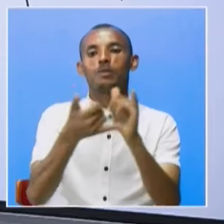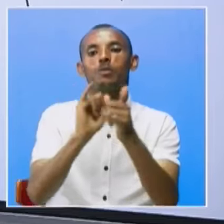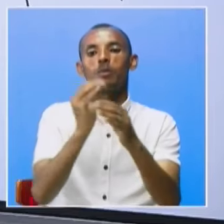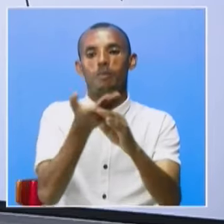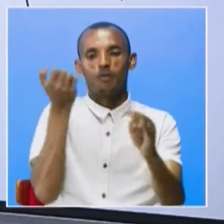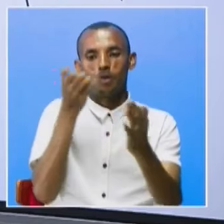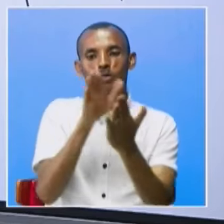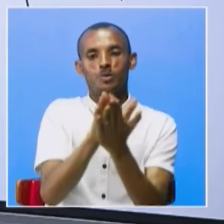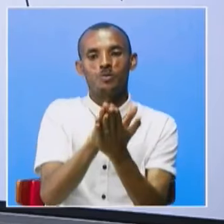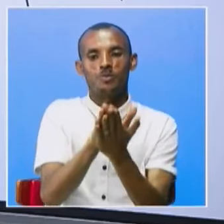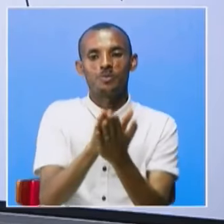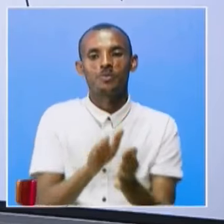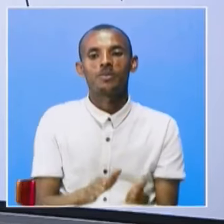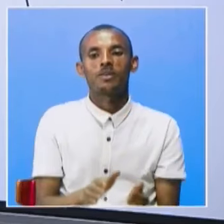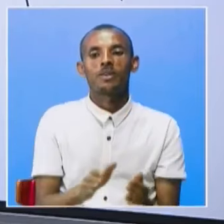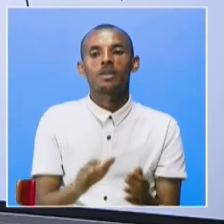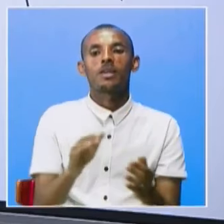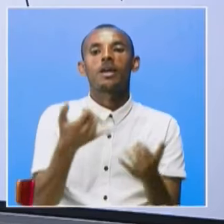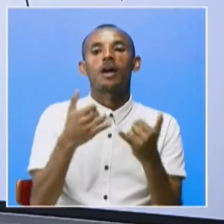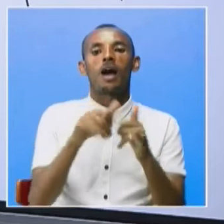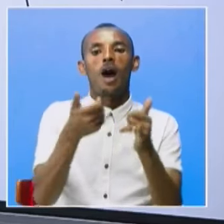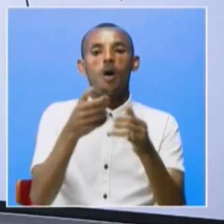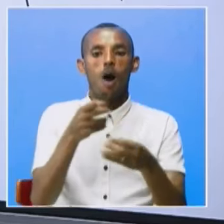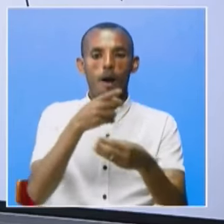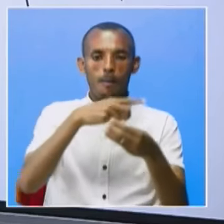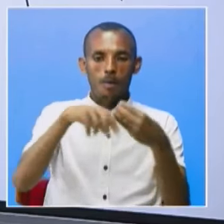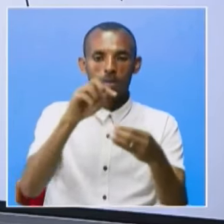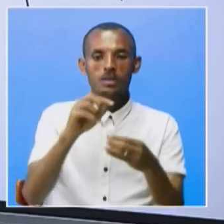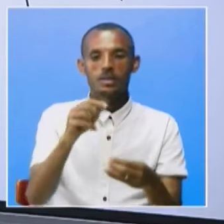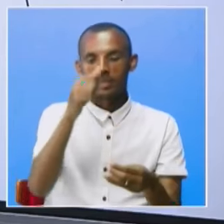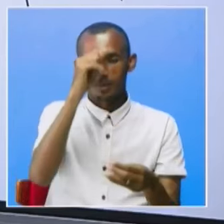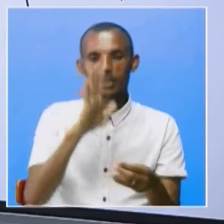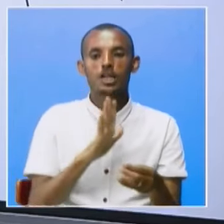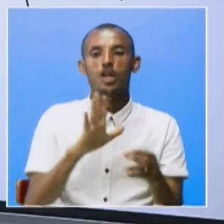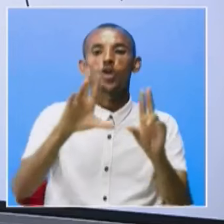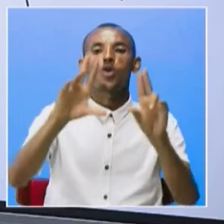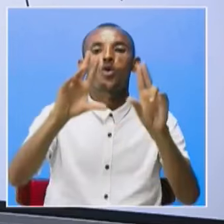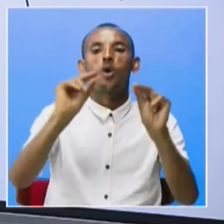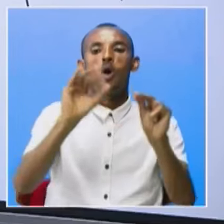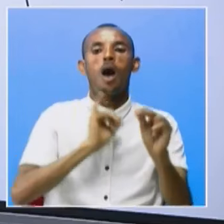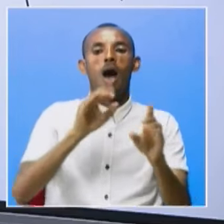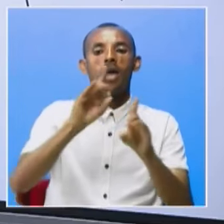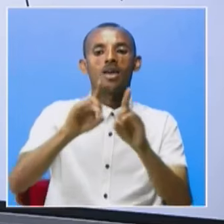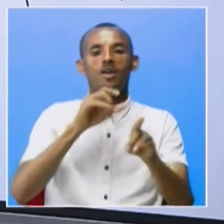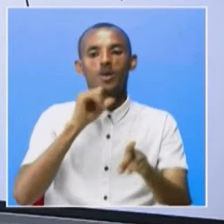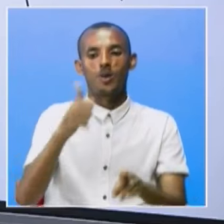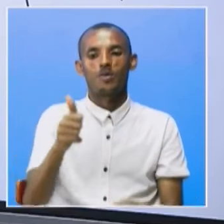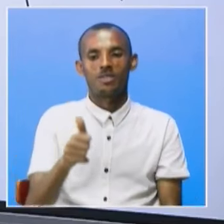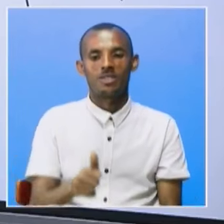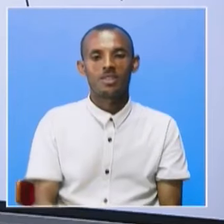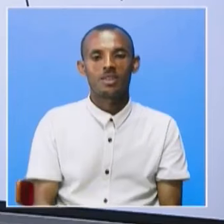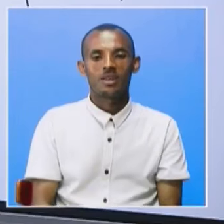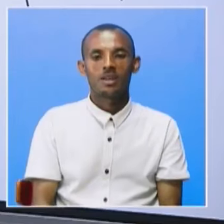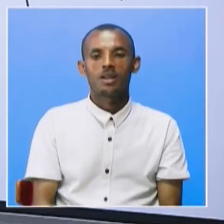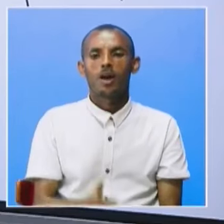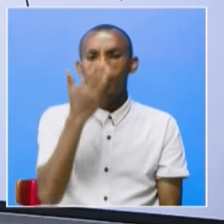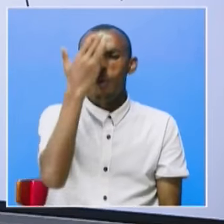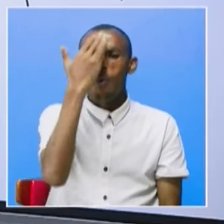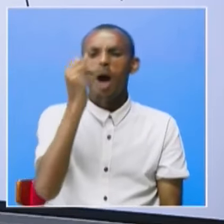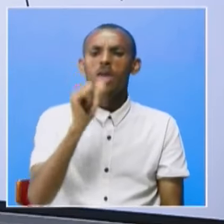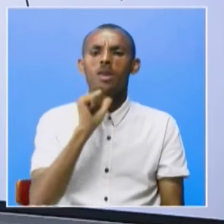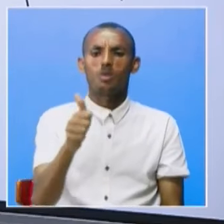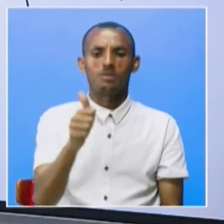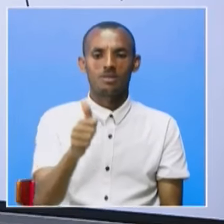school. How about for the person who says, no, I don't? Yeah, you ask him why not,